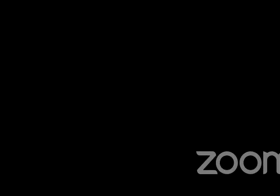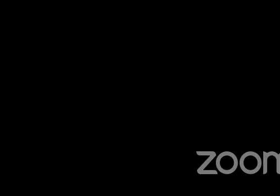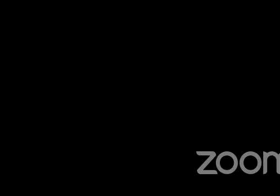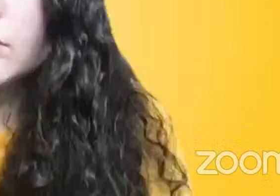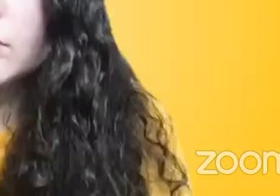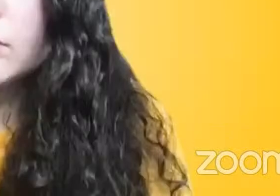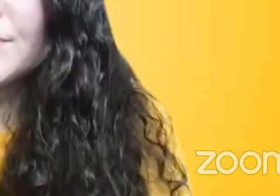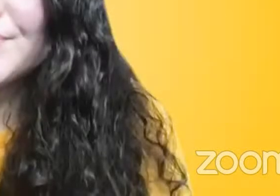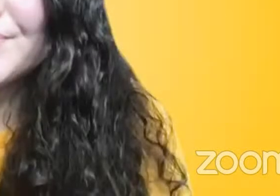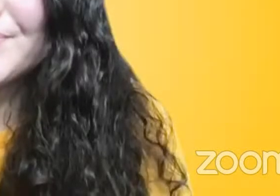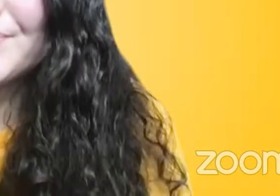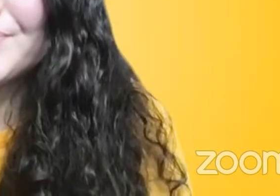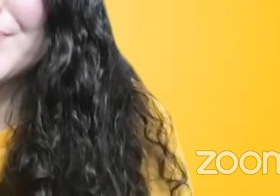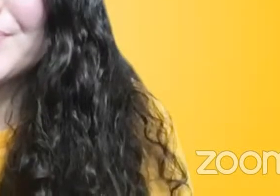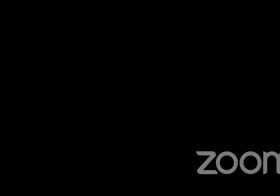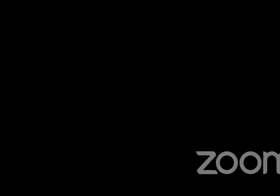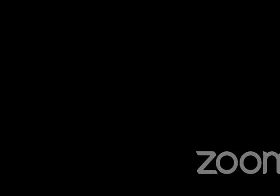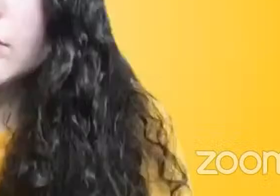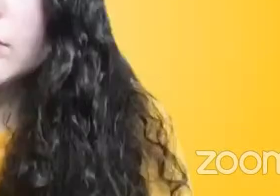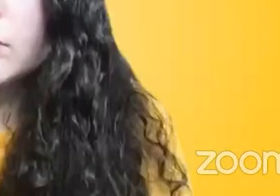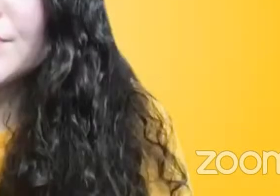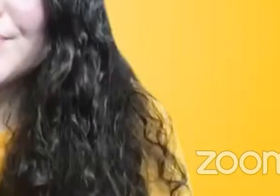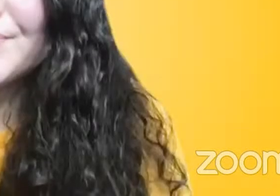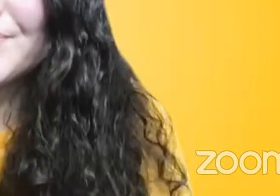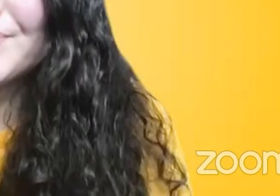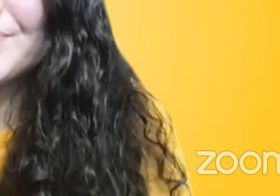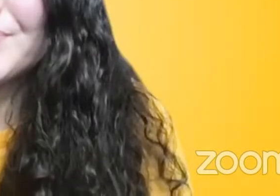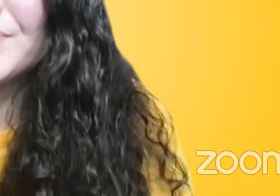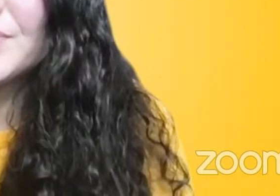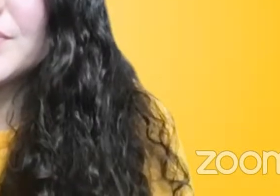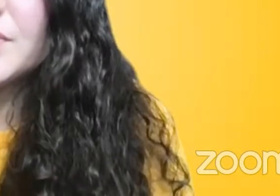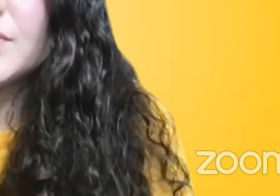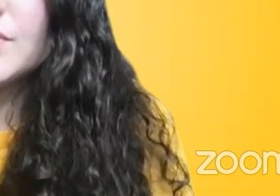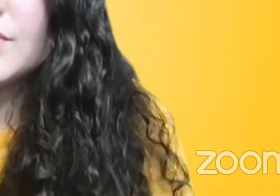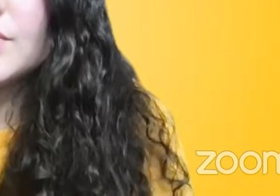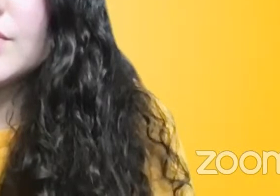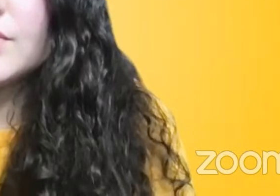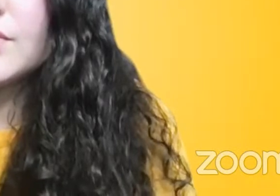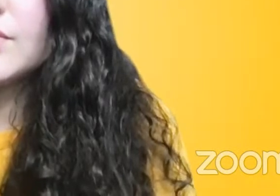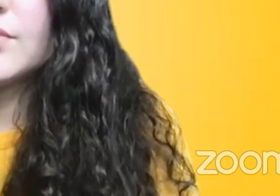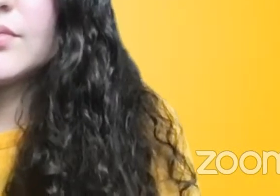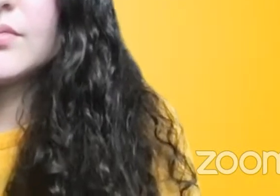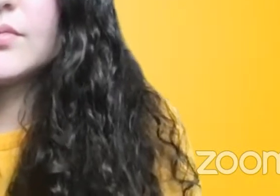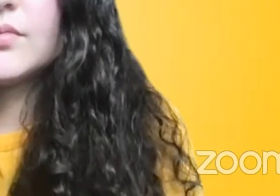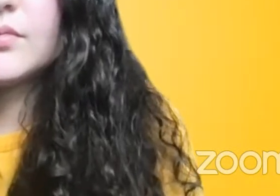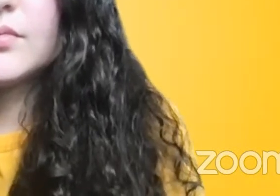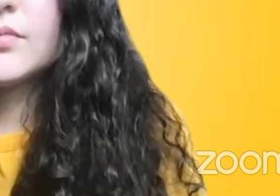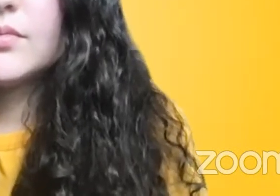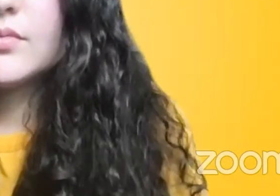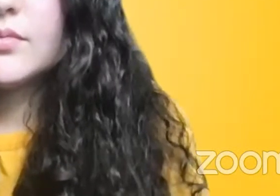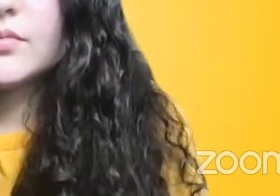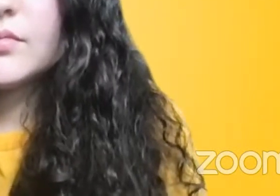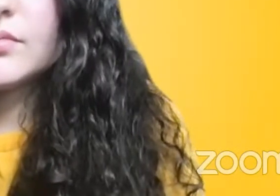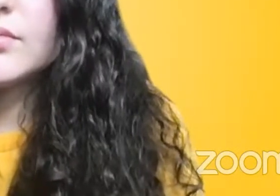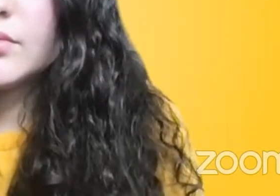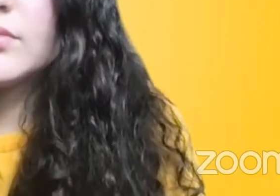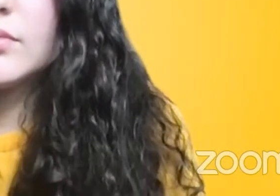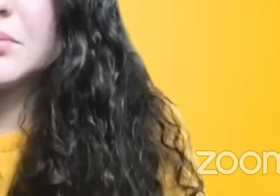Sure, like where my name is right now, like where my name is right now, like when we turn off our